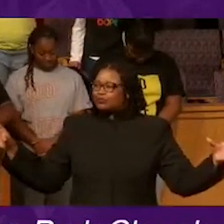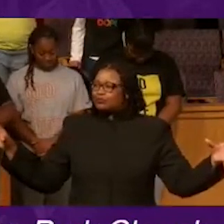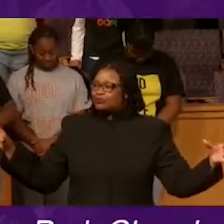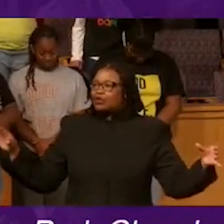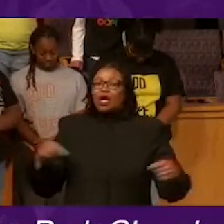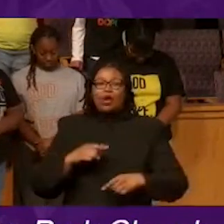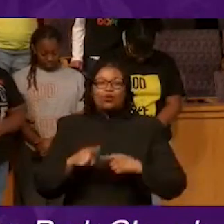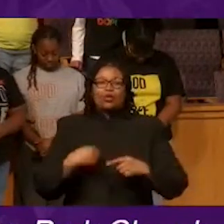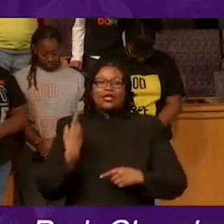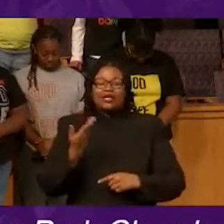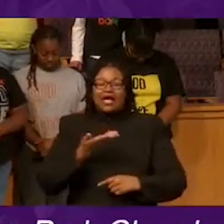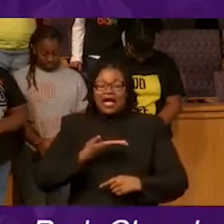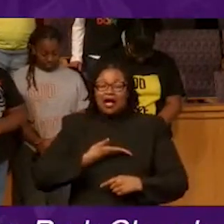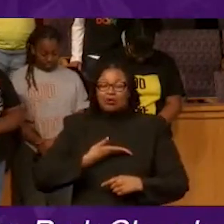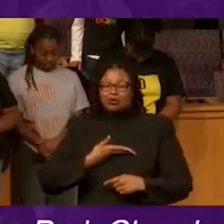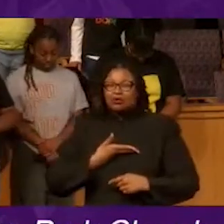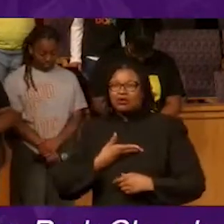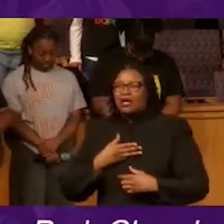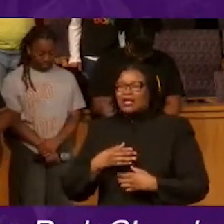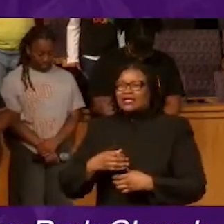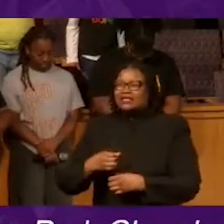even when our grip grew faint